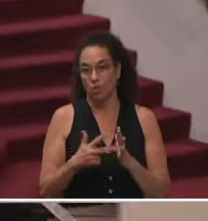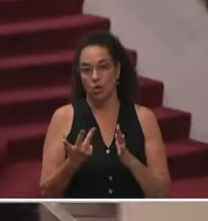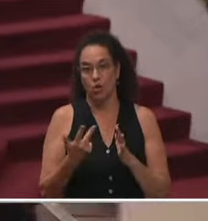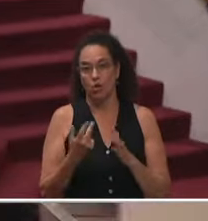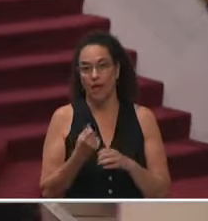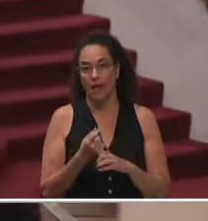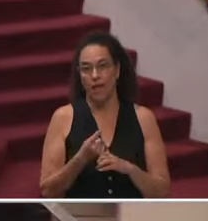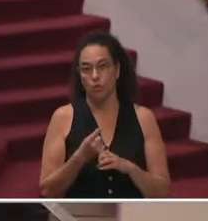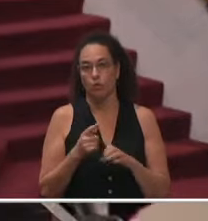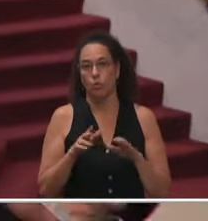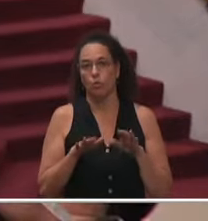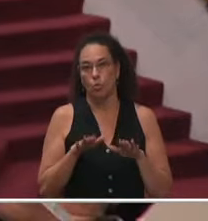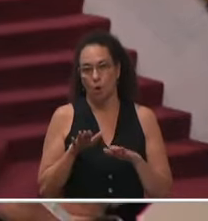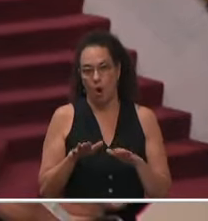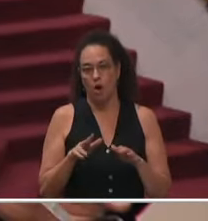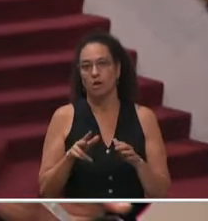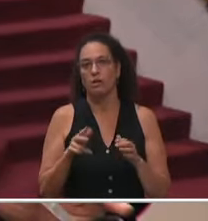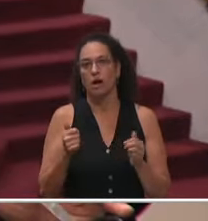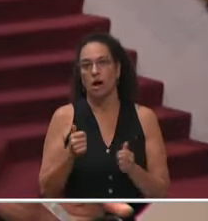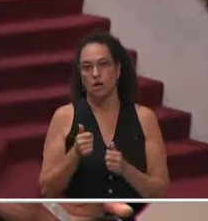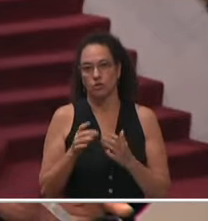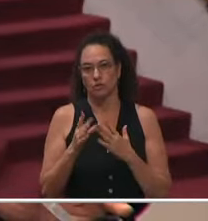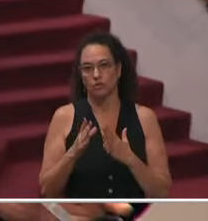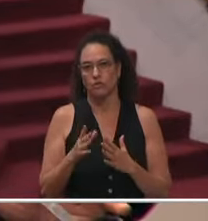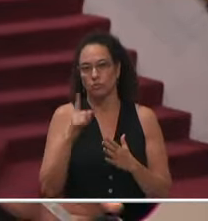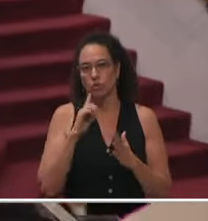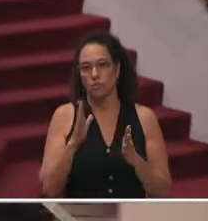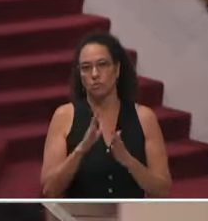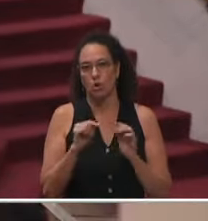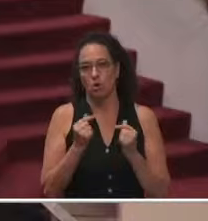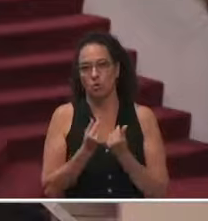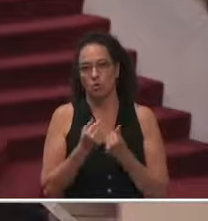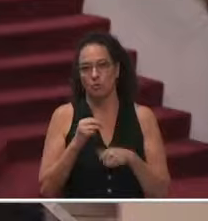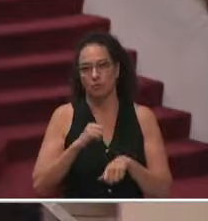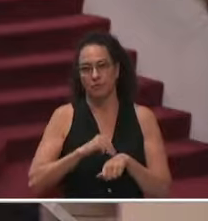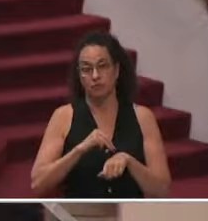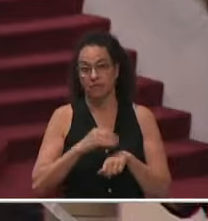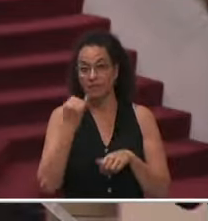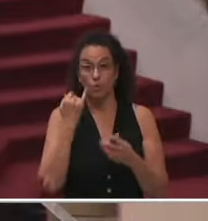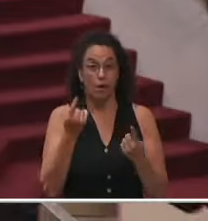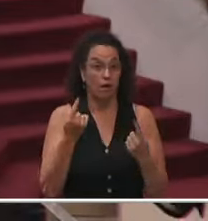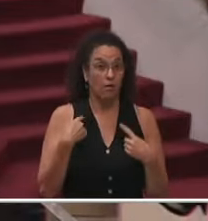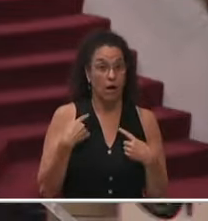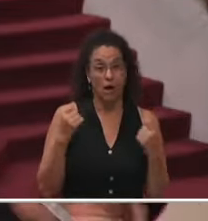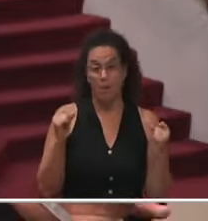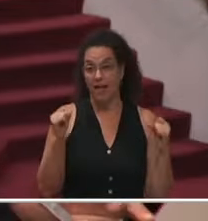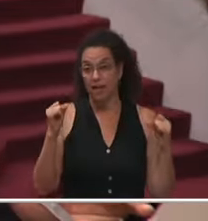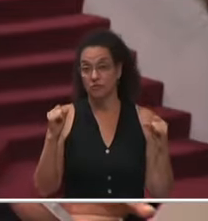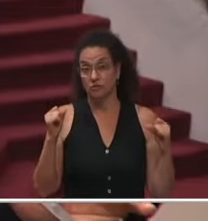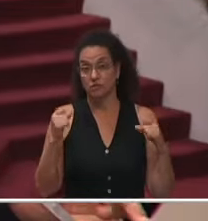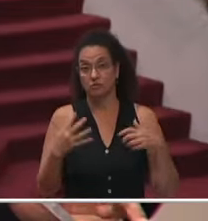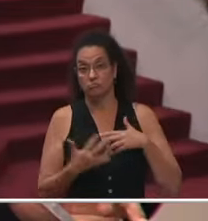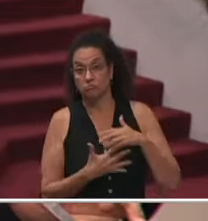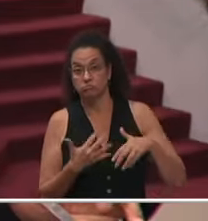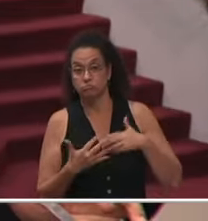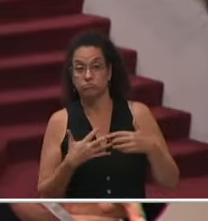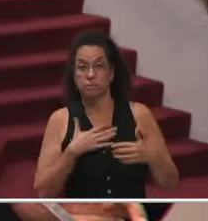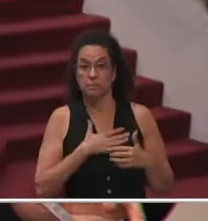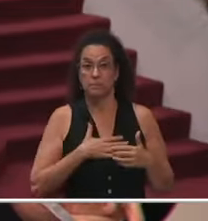and it's under the leadership of the small groups ministry. So if you want to come out and get a little exercise, fellowship,